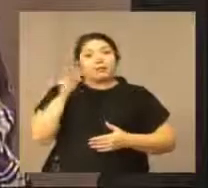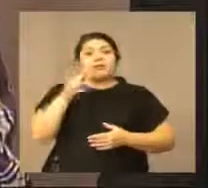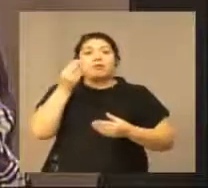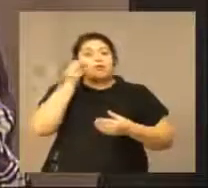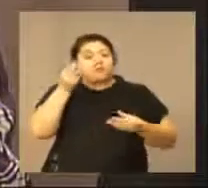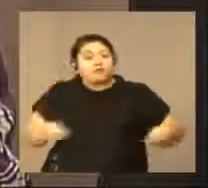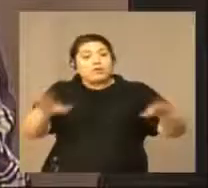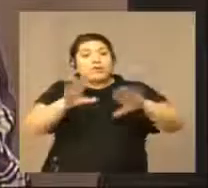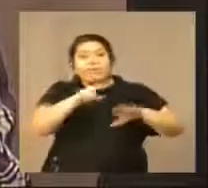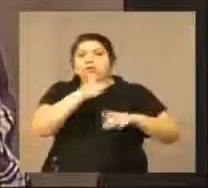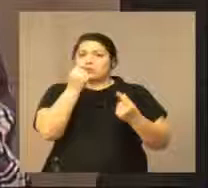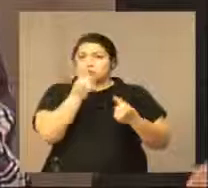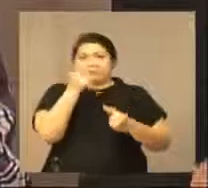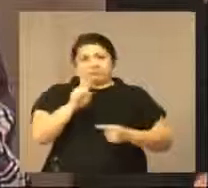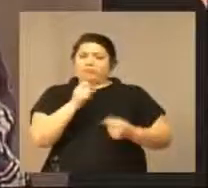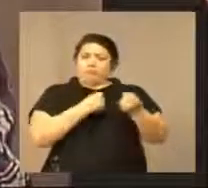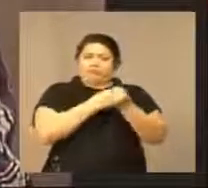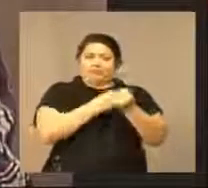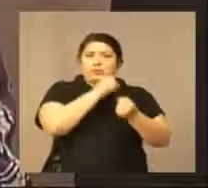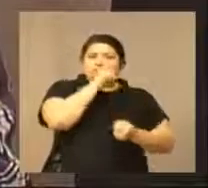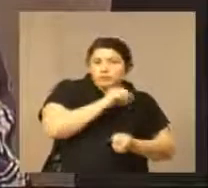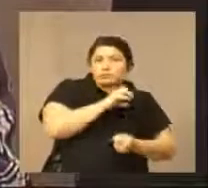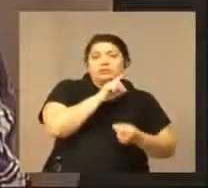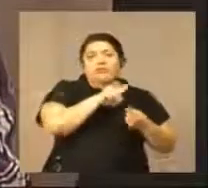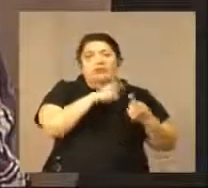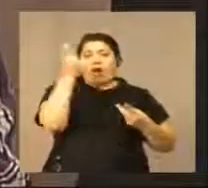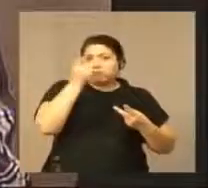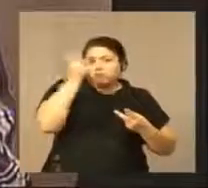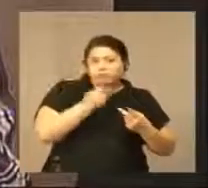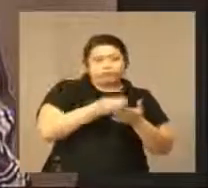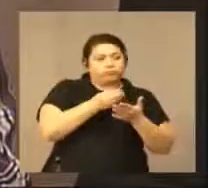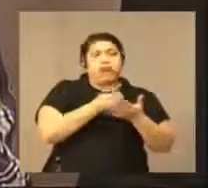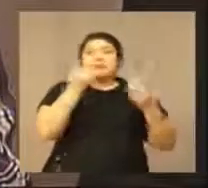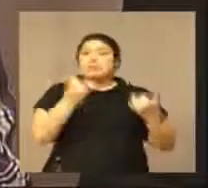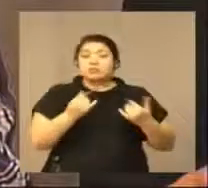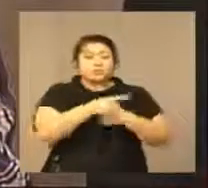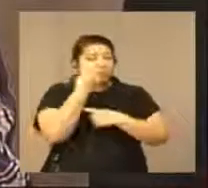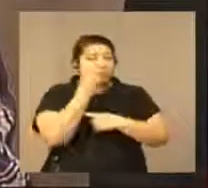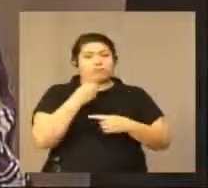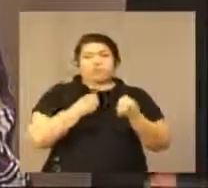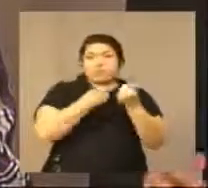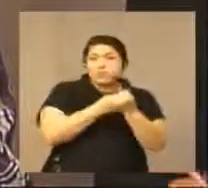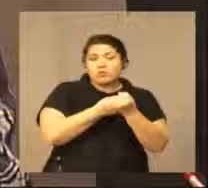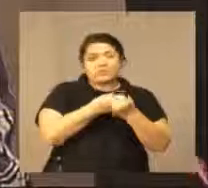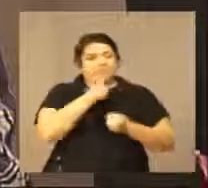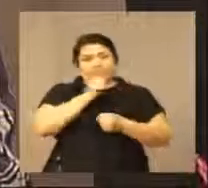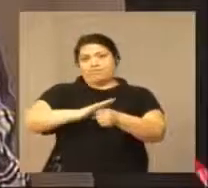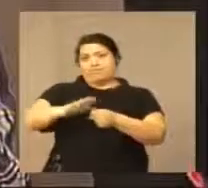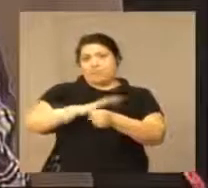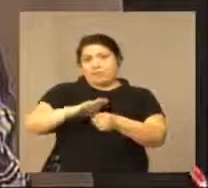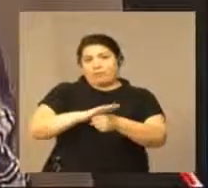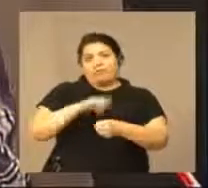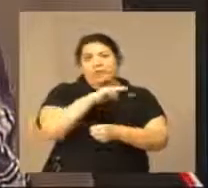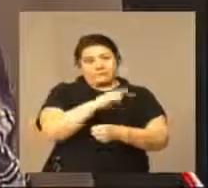income insecurity, old age security, lack of disability support, lack of continuing care support,